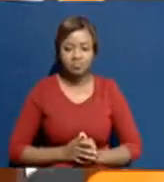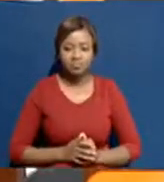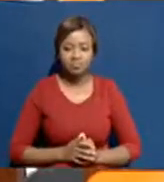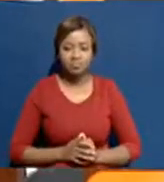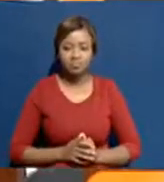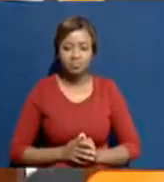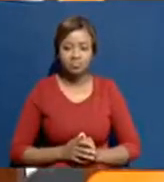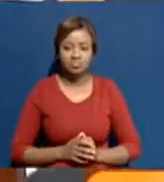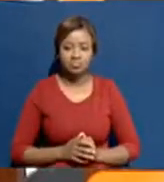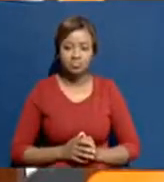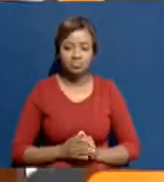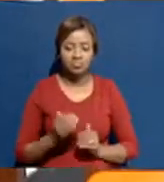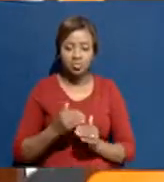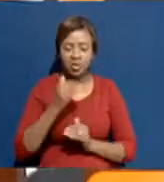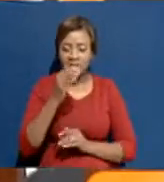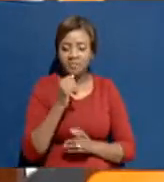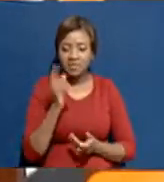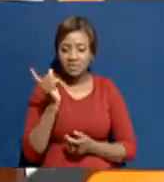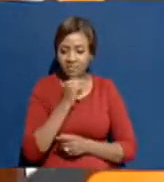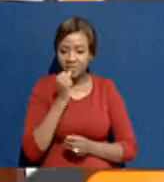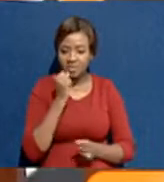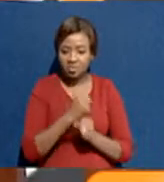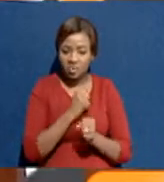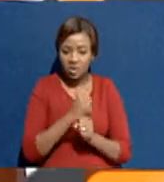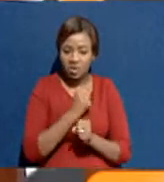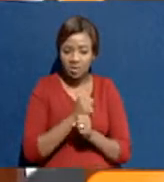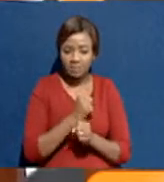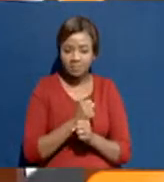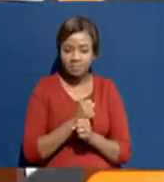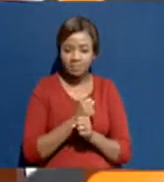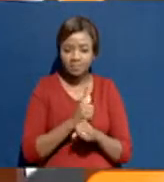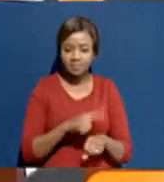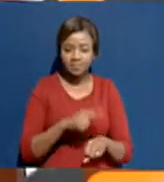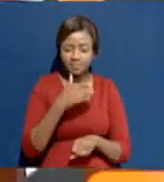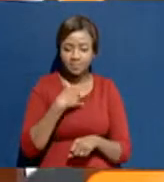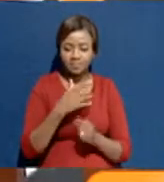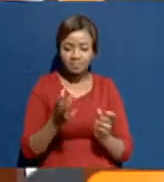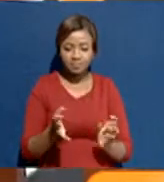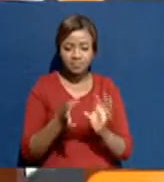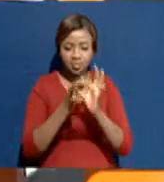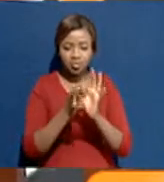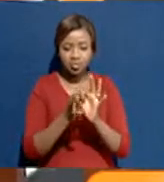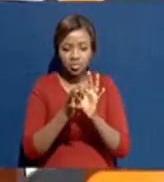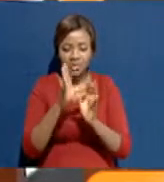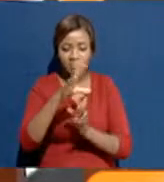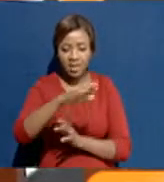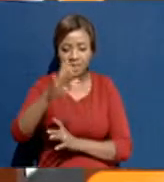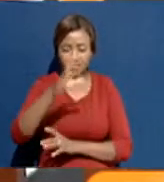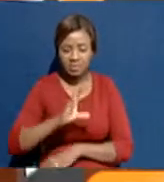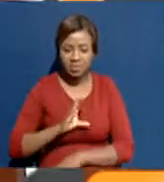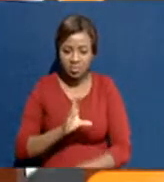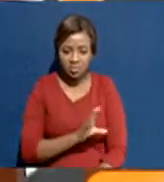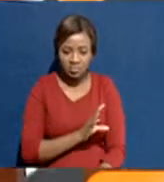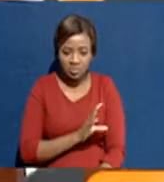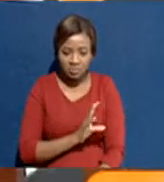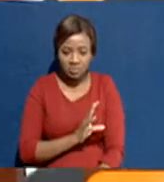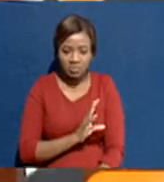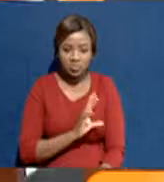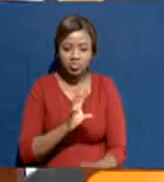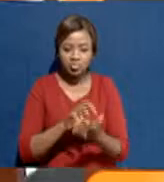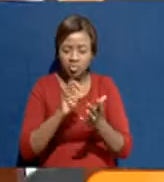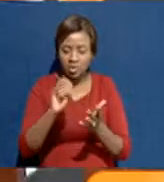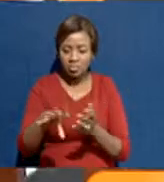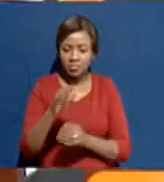course, during the Joint Parliamentary Select Committee on the removal of the IEBC commissioners,